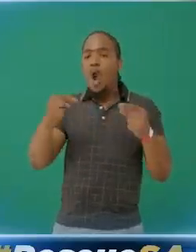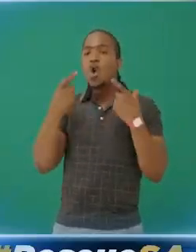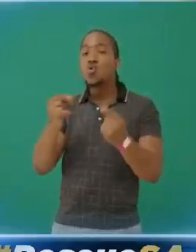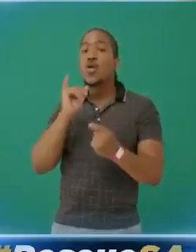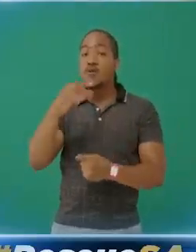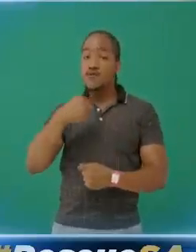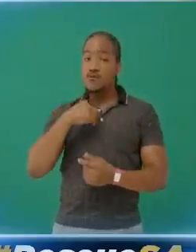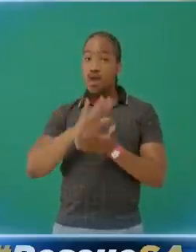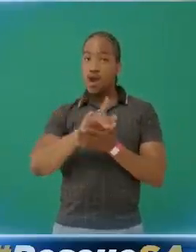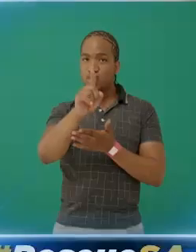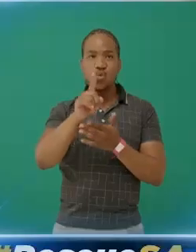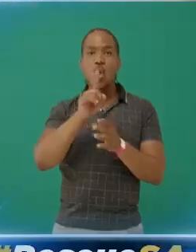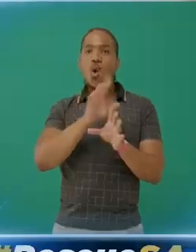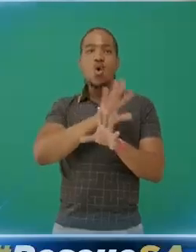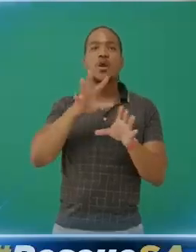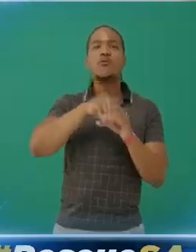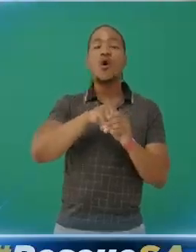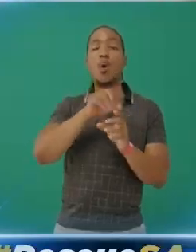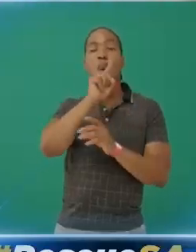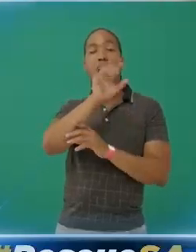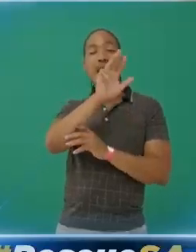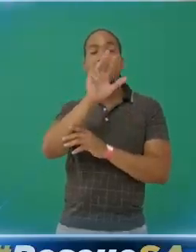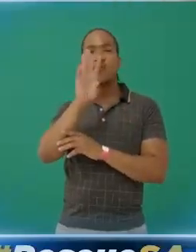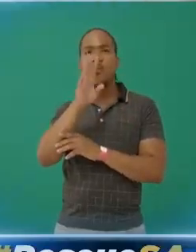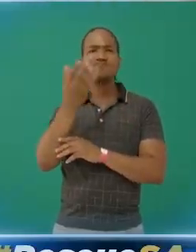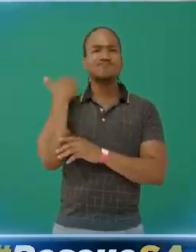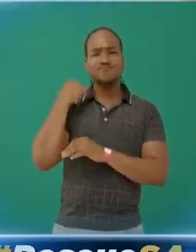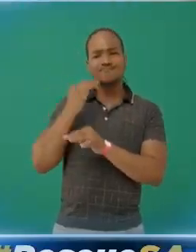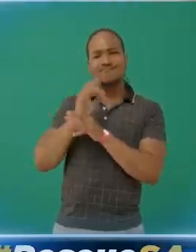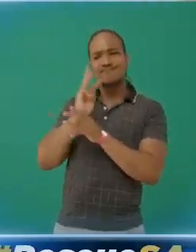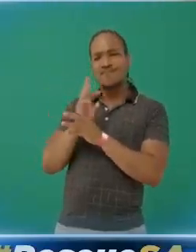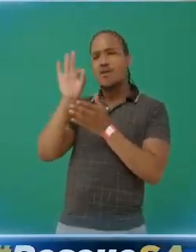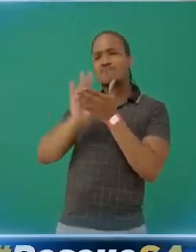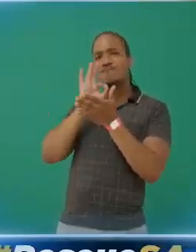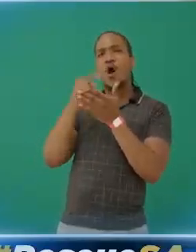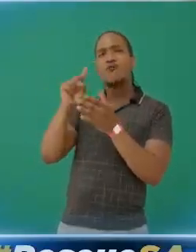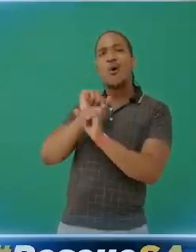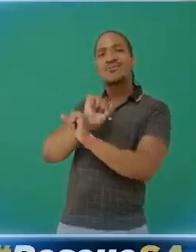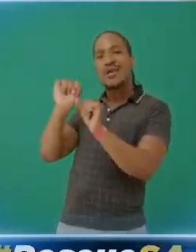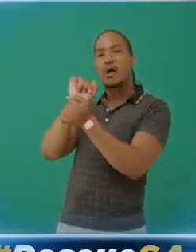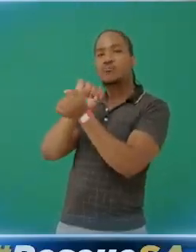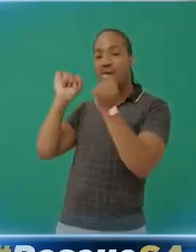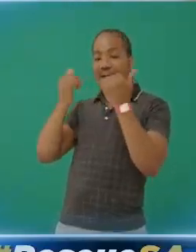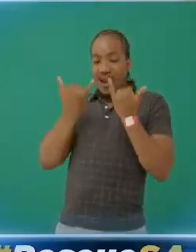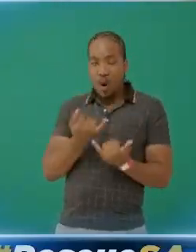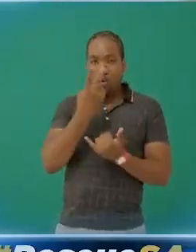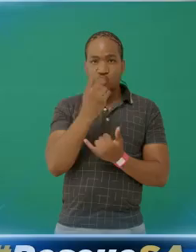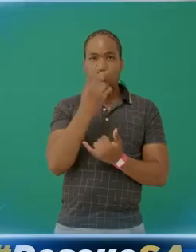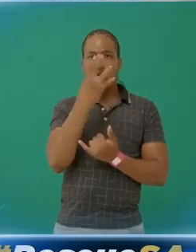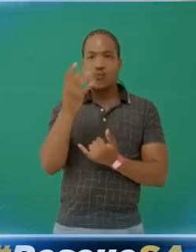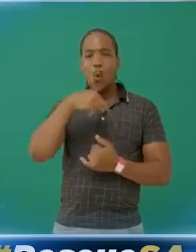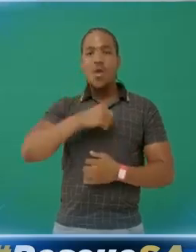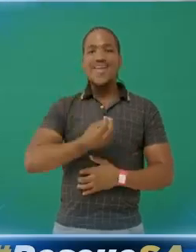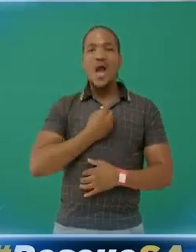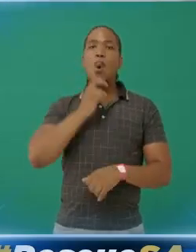are not part of the mission. In 1994, our parents might have voted for their freedom. But in 2024, as young people, we